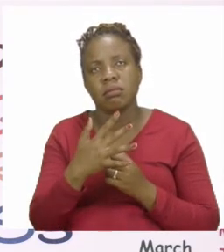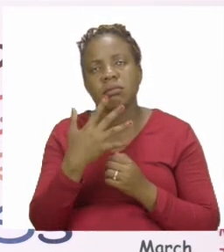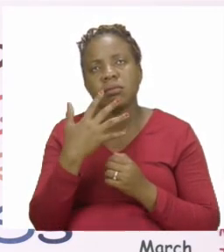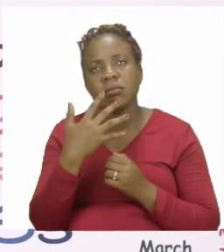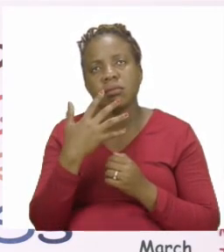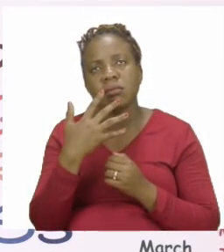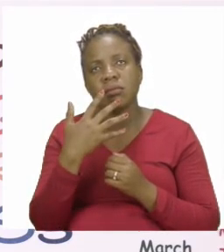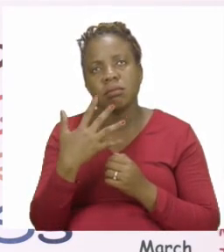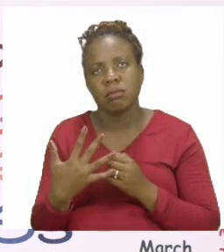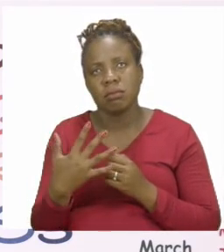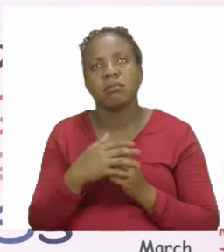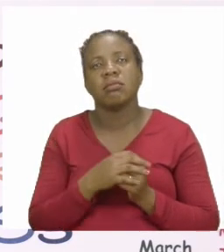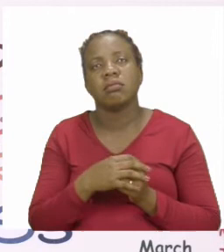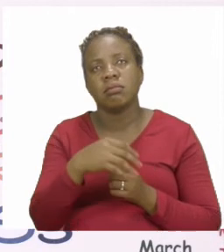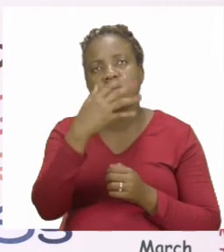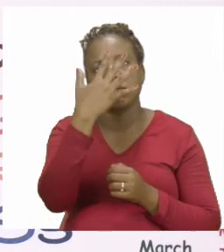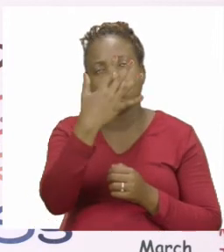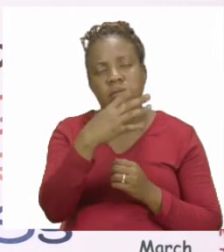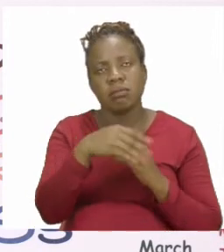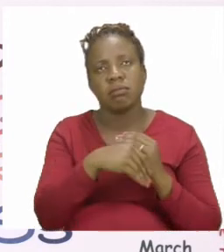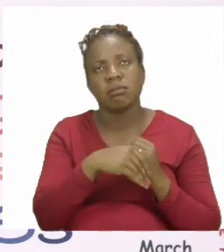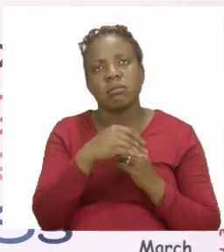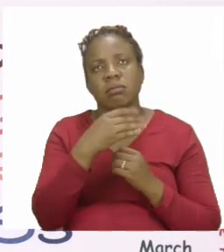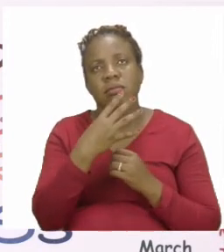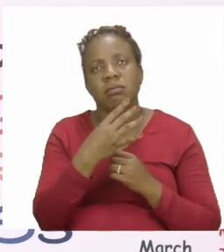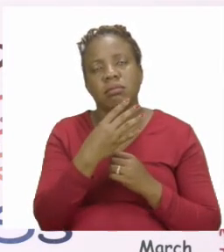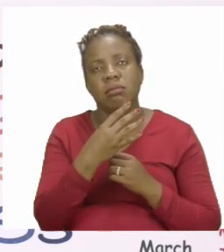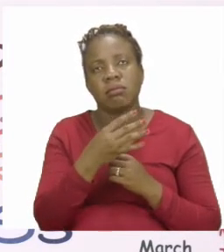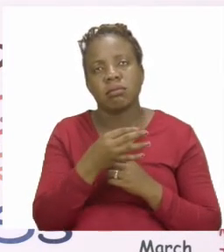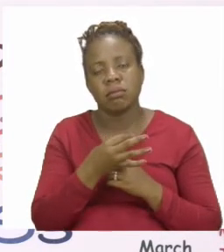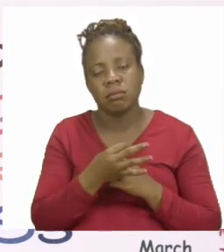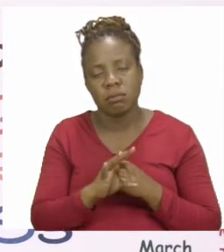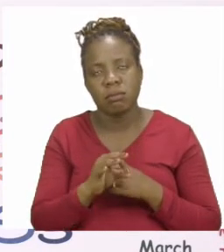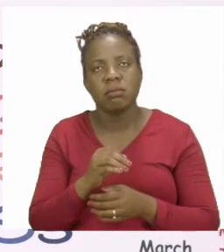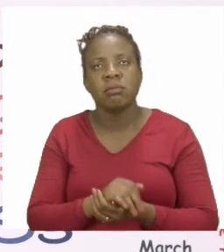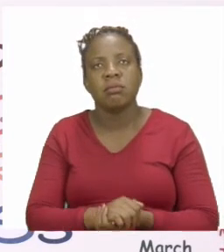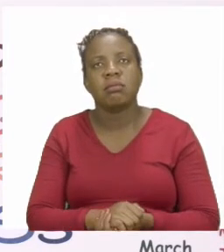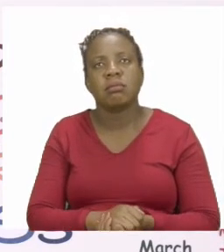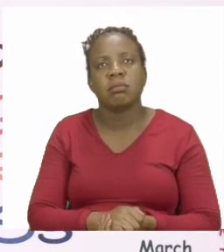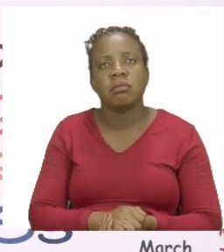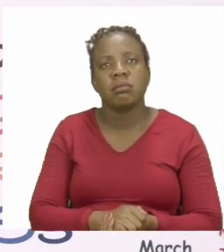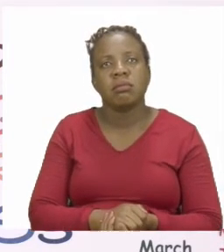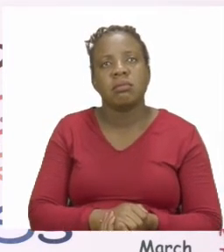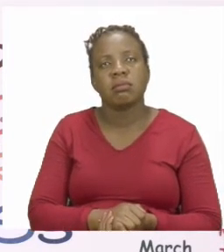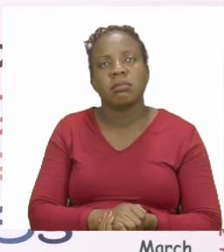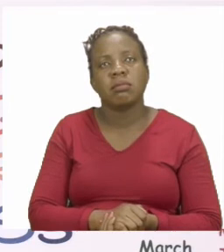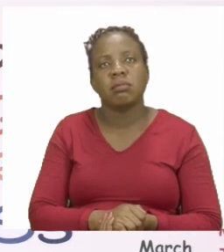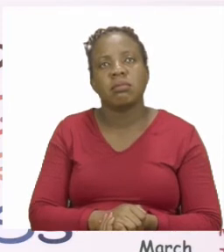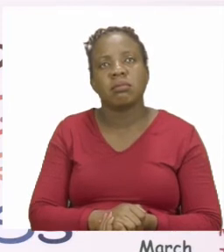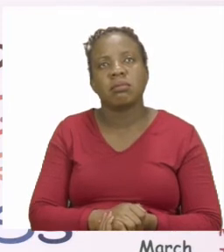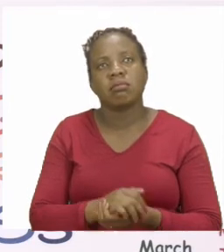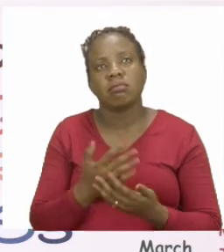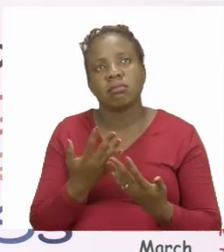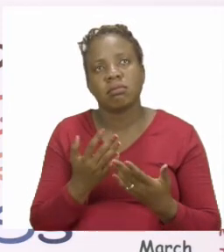5. And 5 plus 4 equals 9. And there we have it, boys and